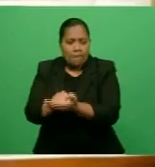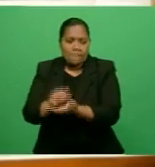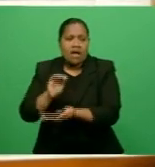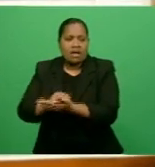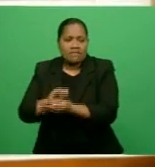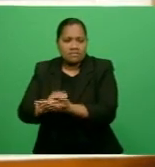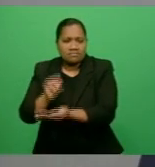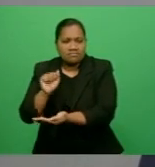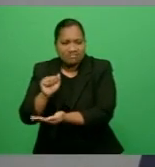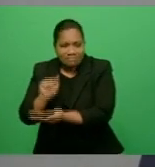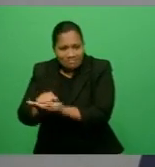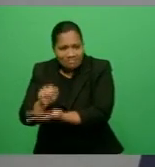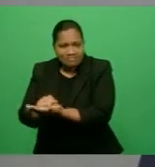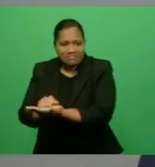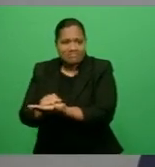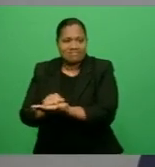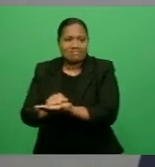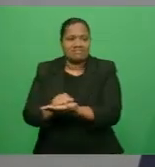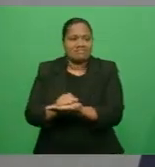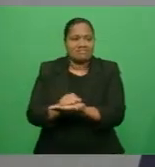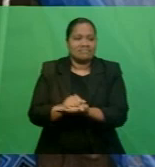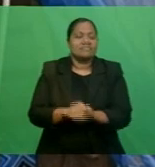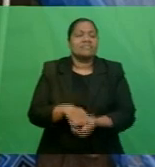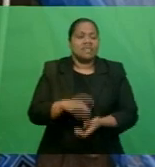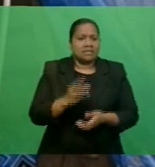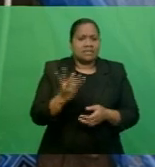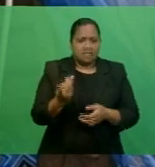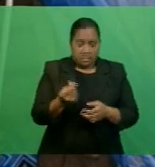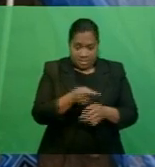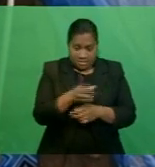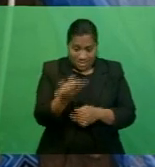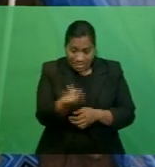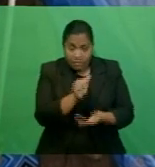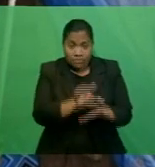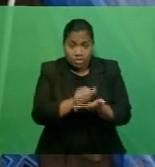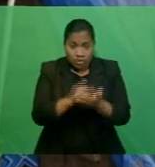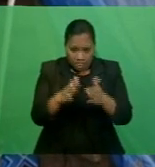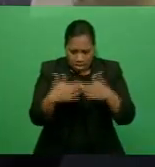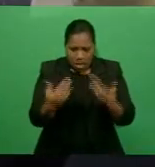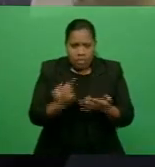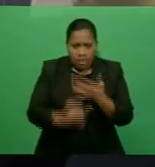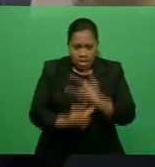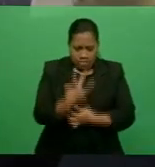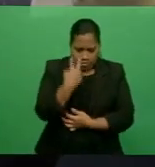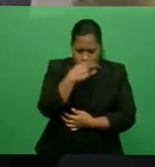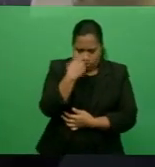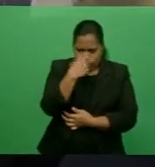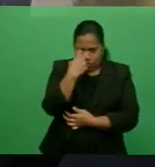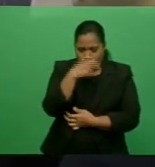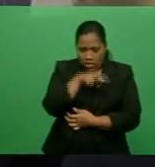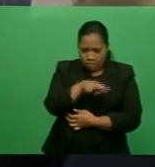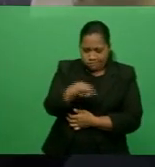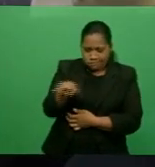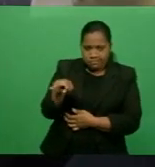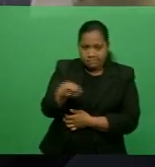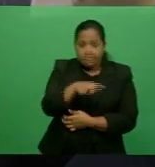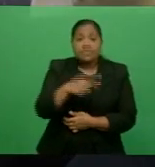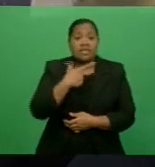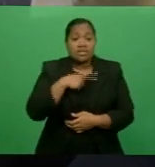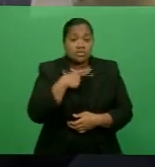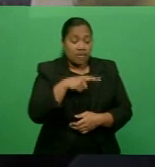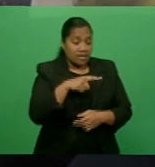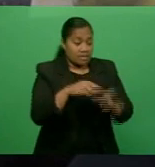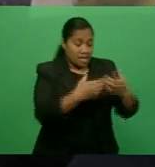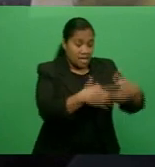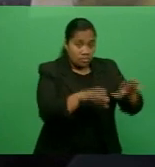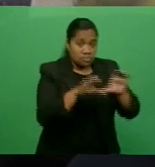says police have been notified and stalls are under watch. This is why the municipal councils are now working with the Fiji